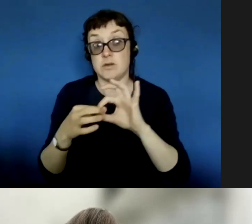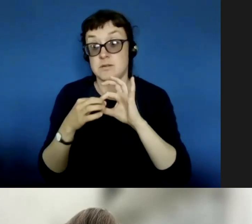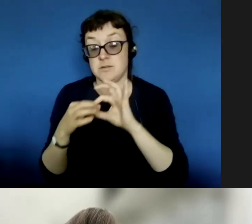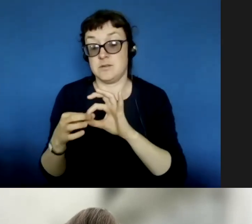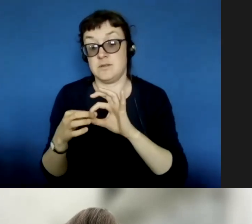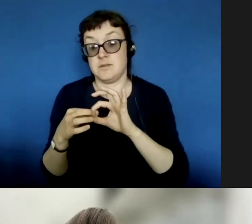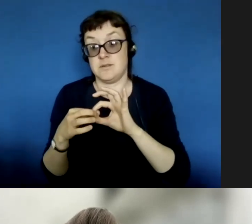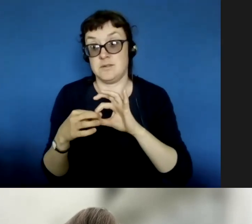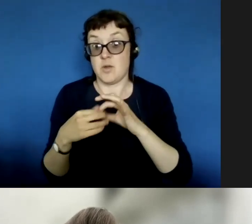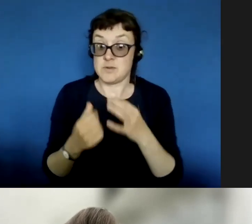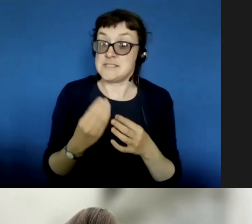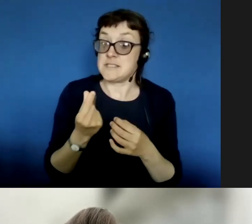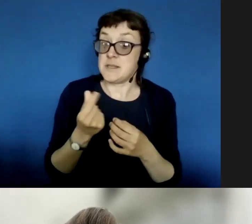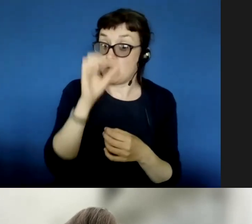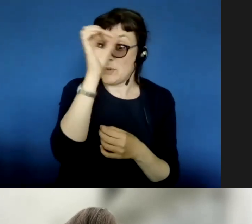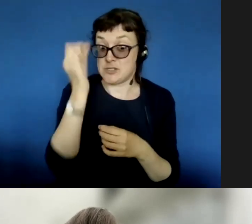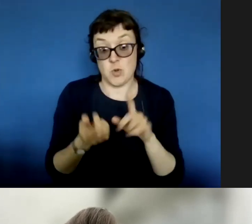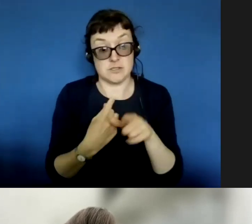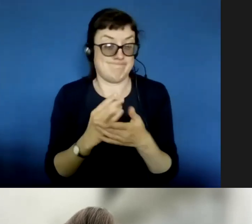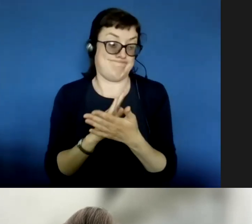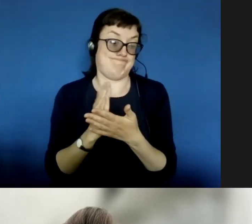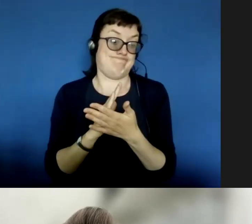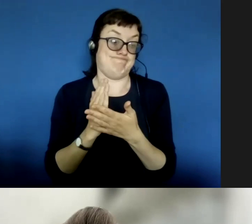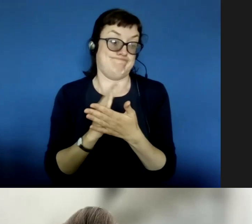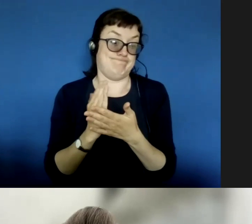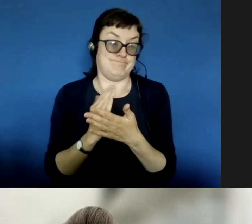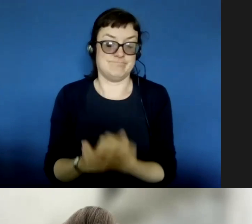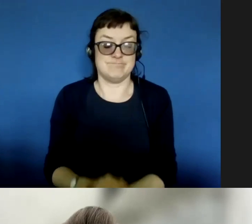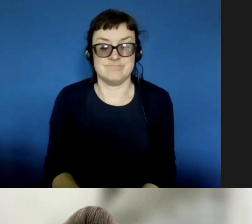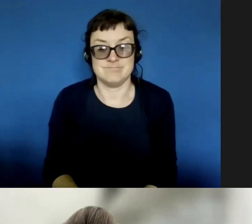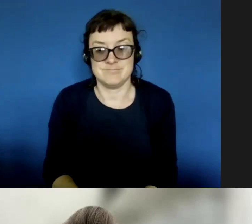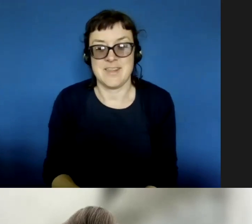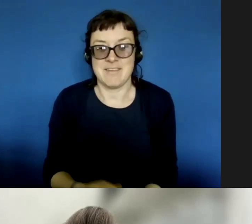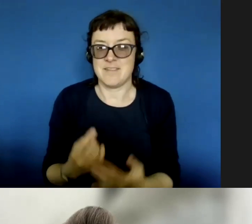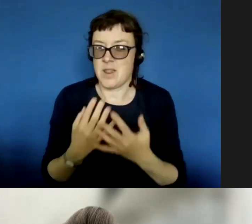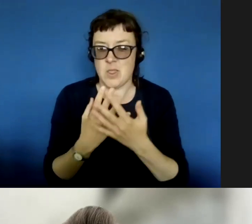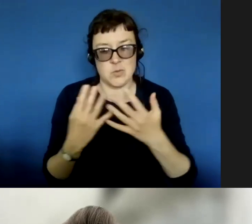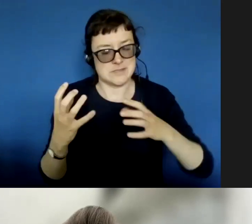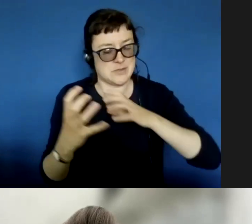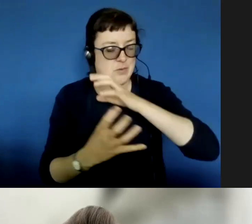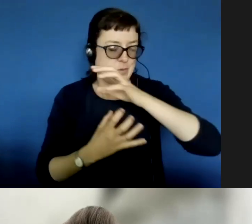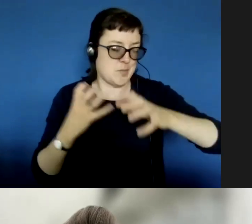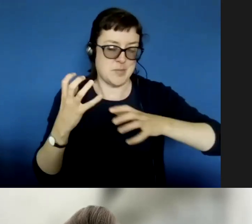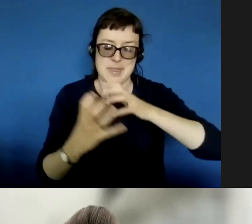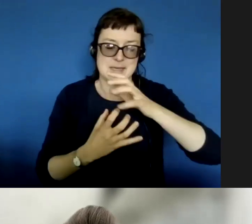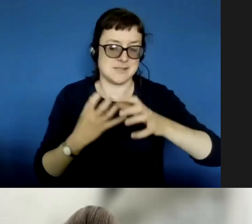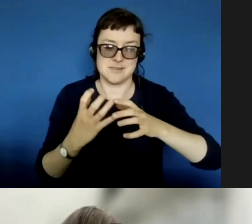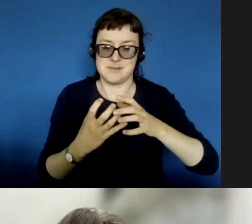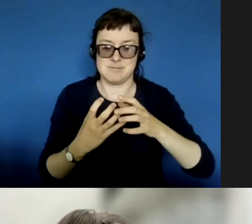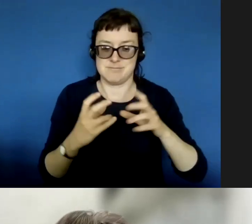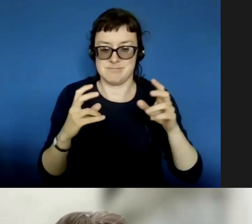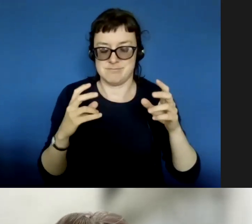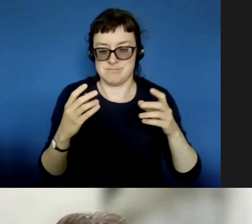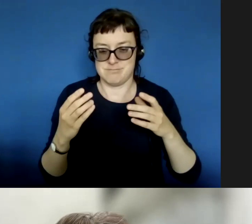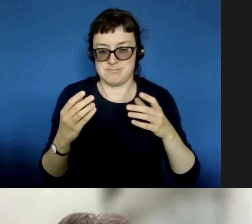ultimately answers to some of those, but there was such a lot of rich complexity to it, wasn't there? Yeah, I